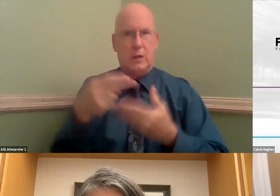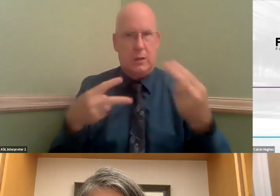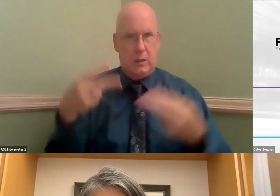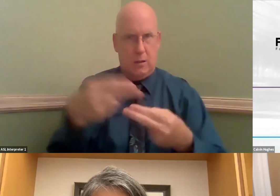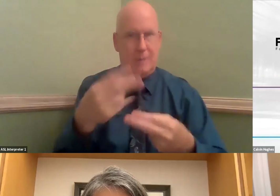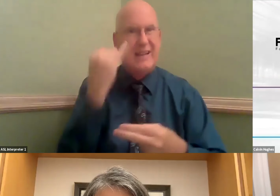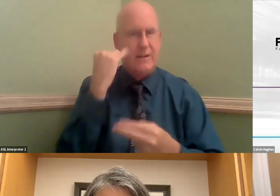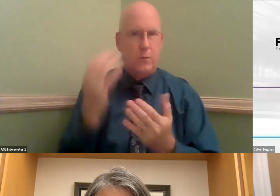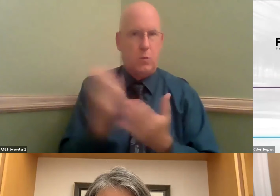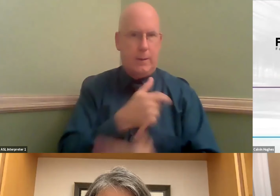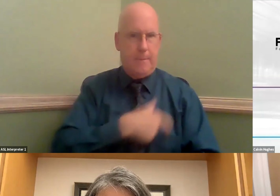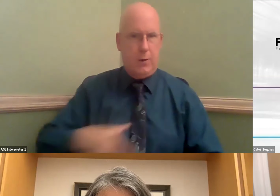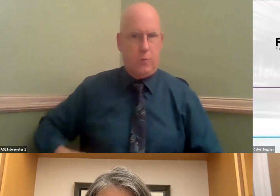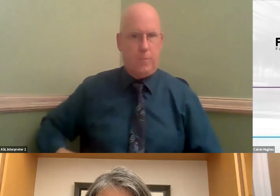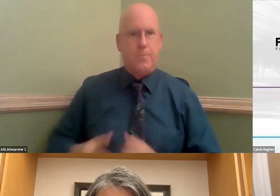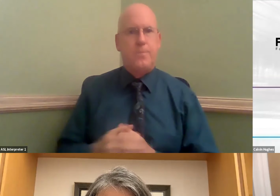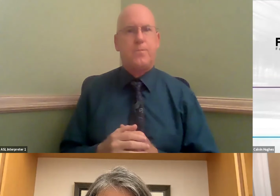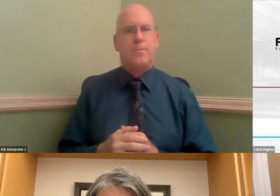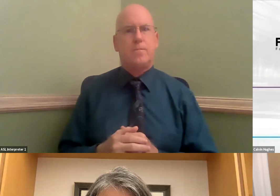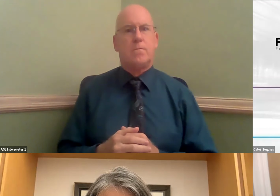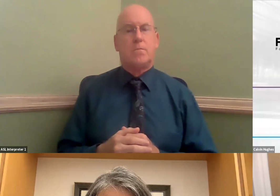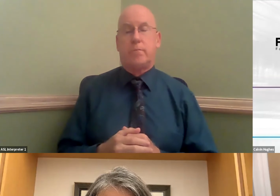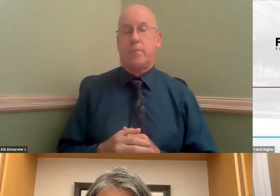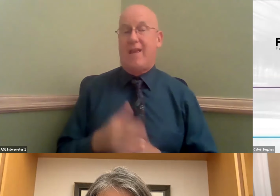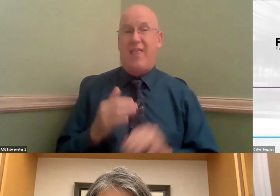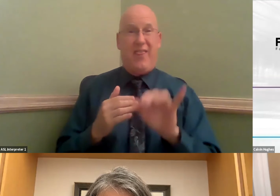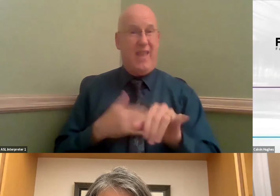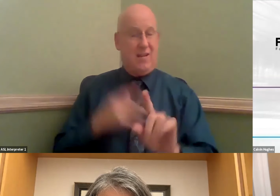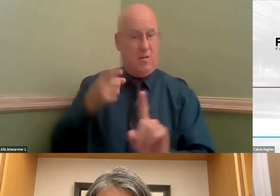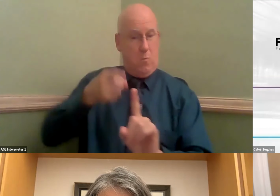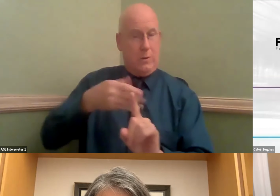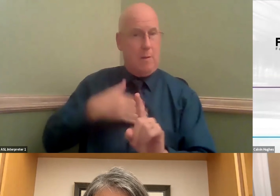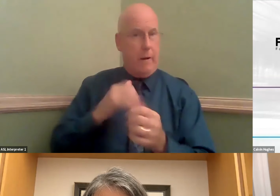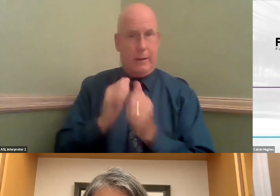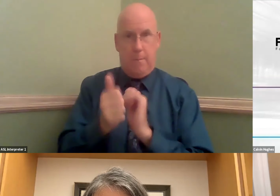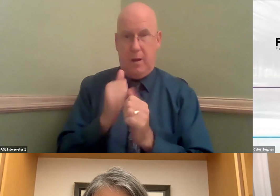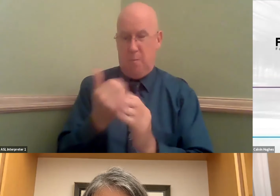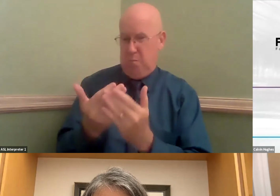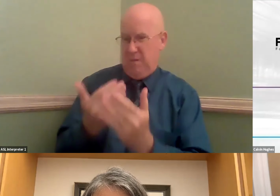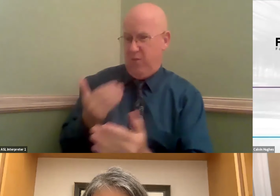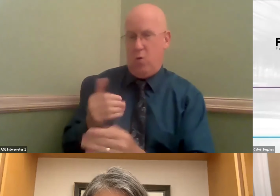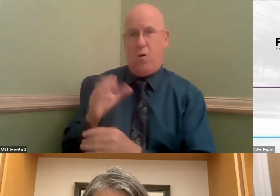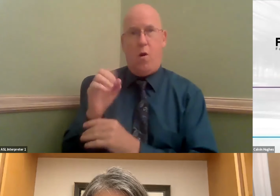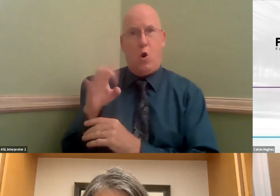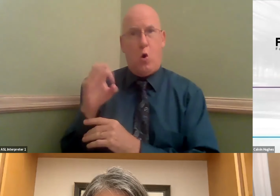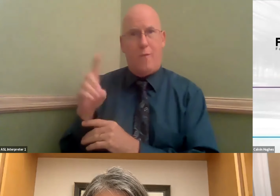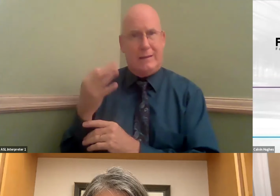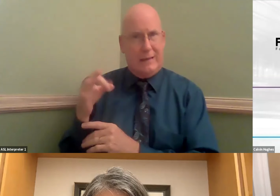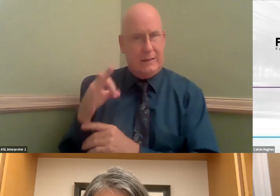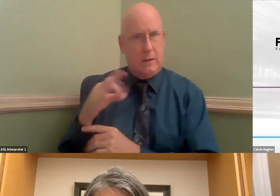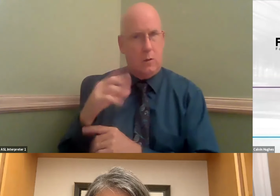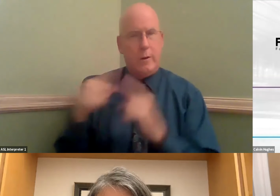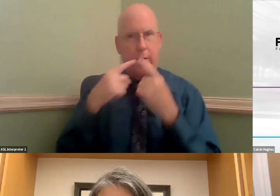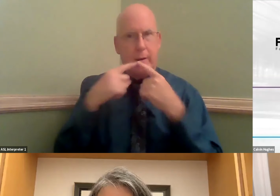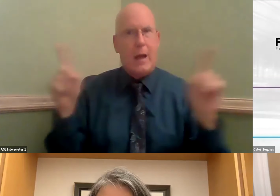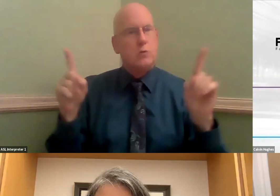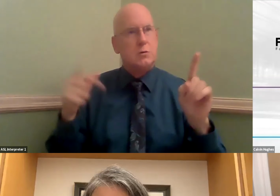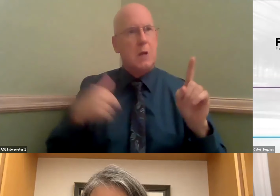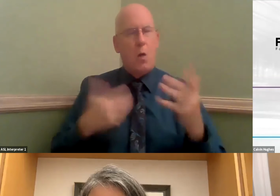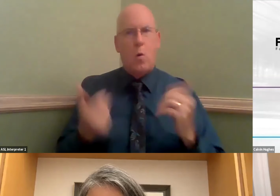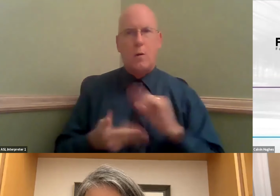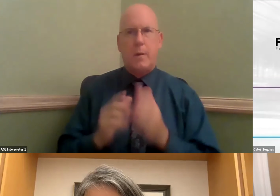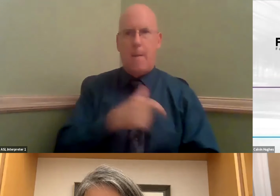elected? Well, this has been the crux of my campaign even before COVID-19. When I announced my candidacy, I had